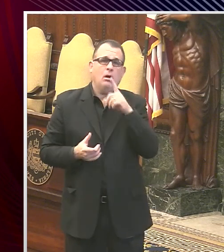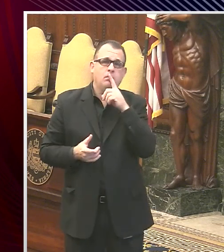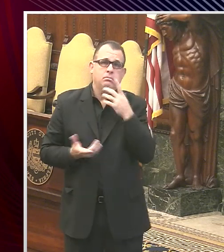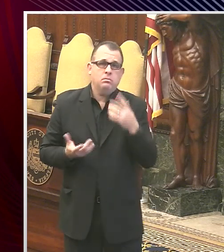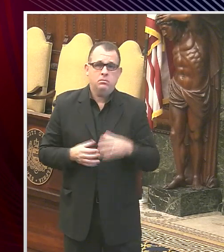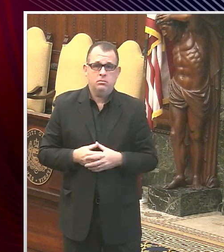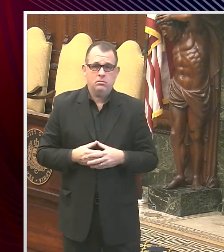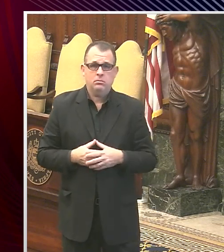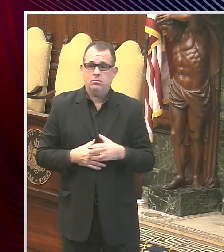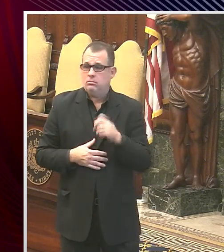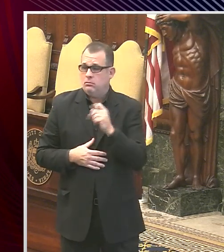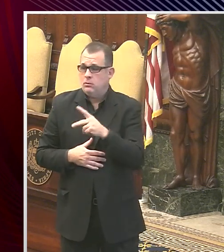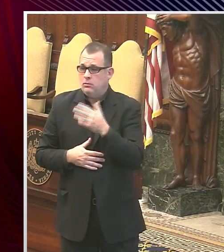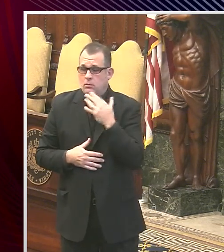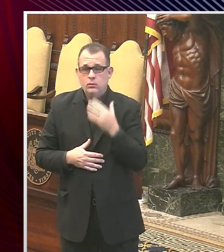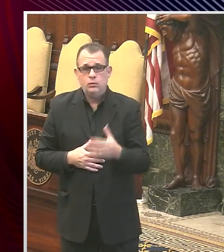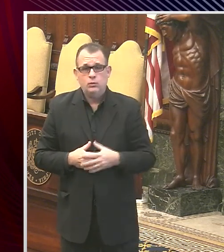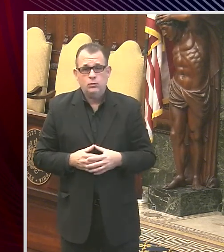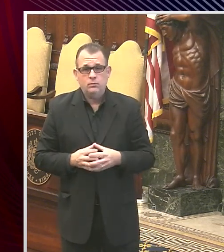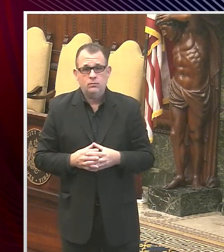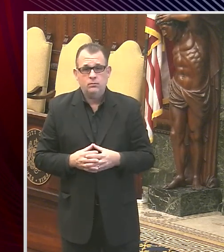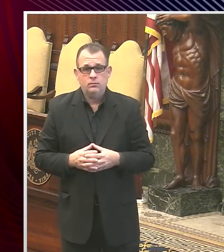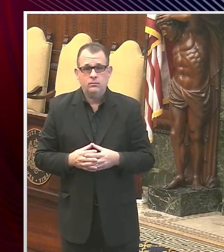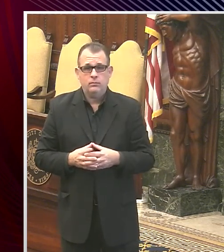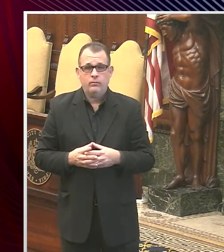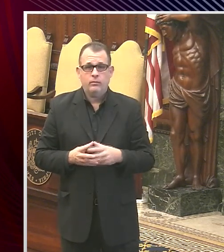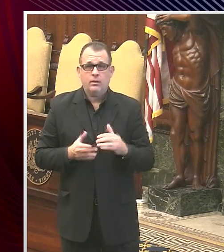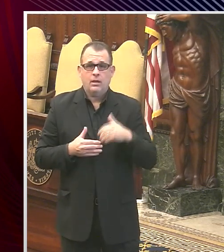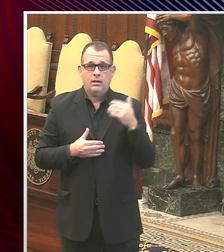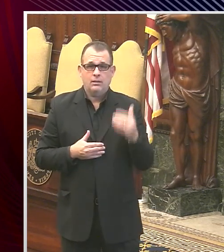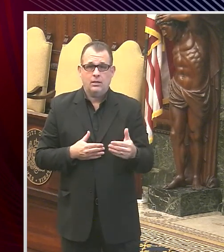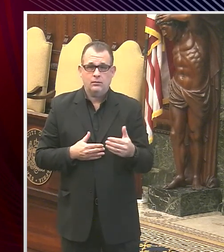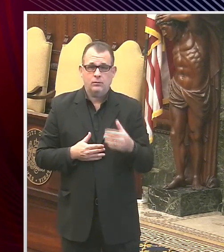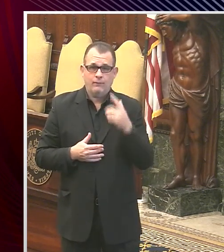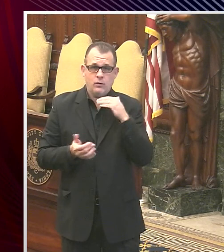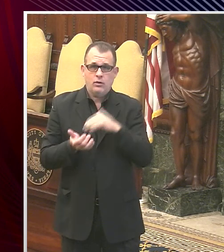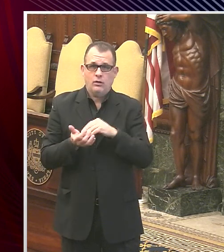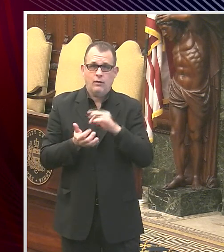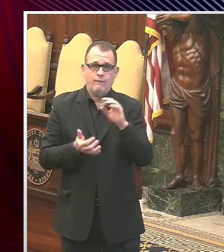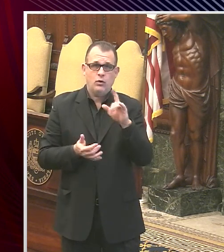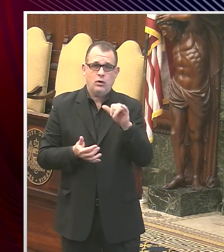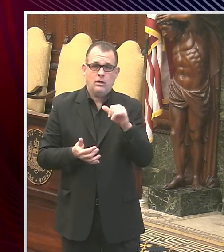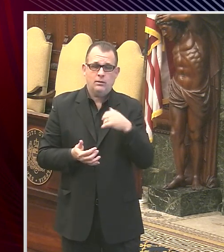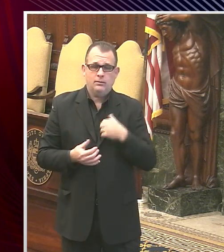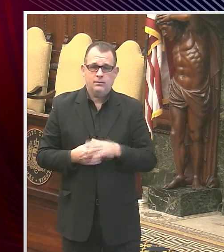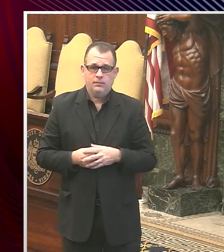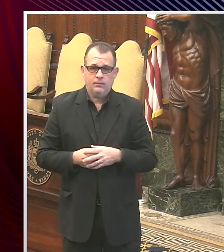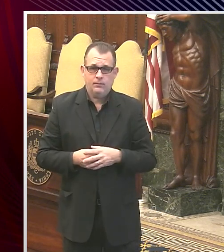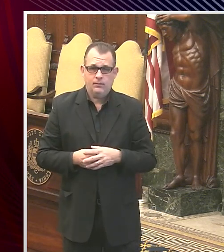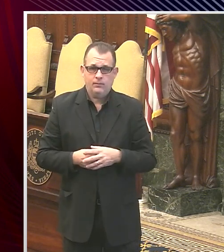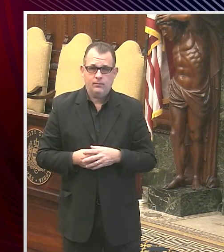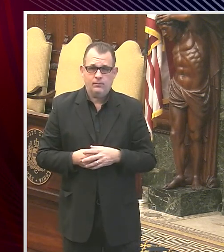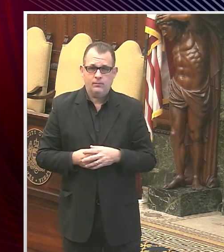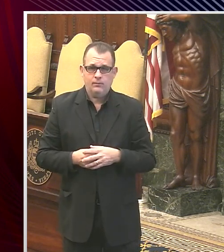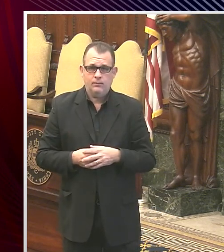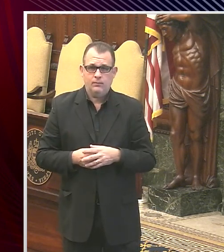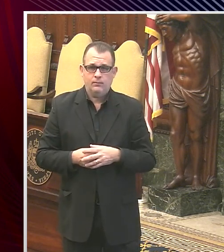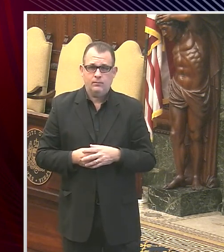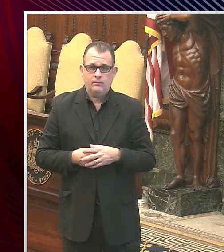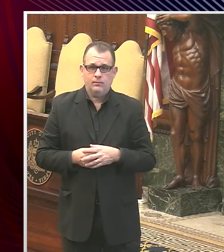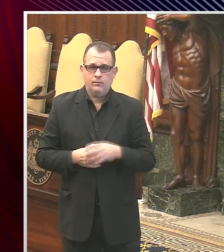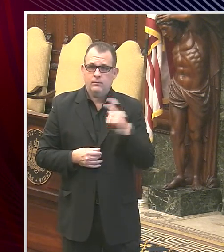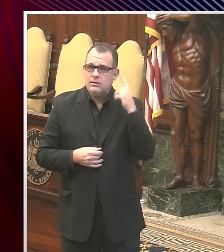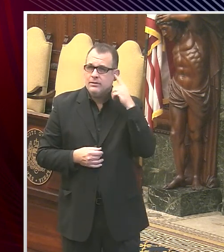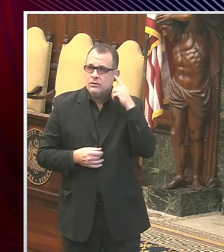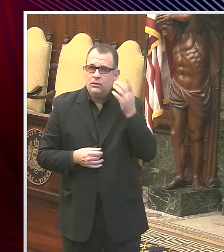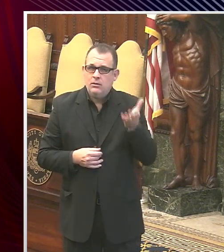Okay, gotcha. And then last one for Dr. Farley. Sorry, let me just pull this up here from another reporter.